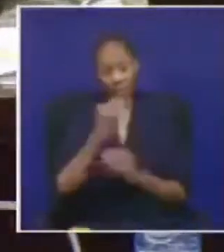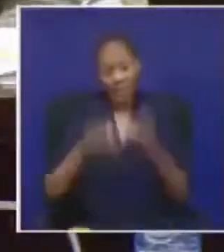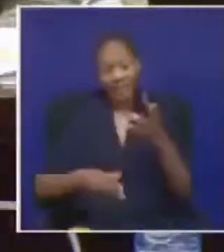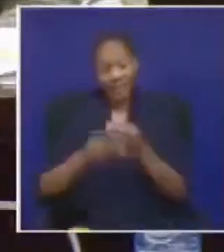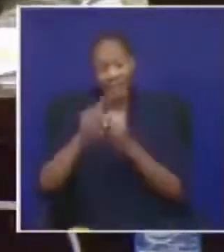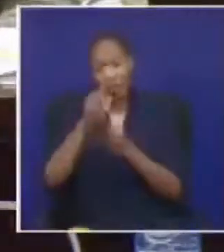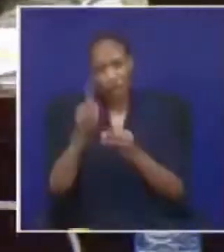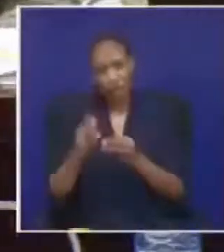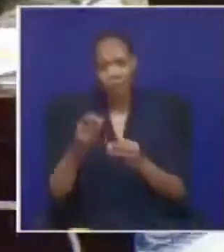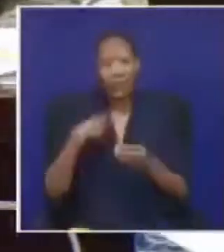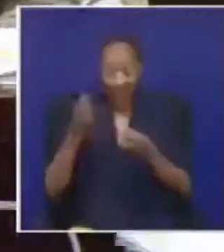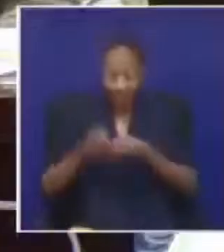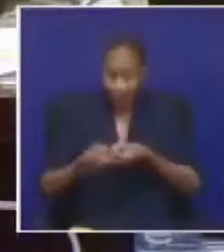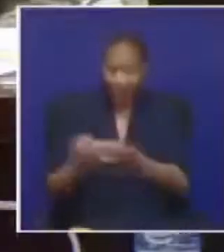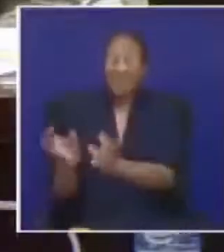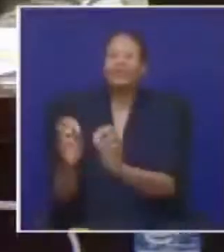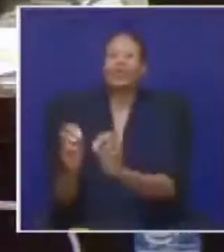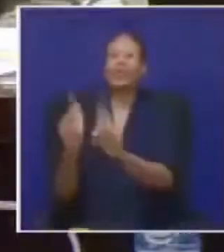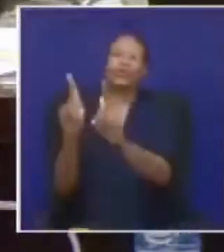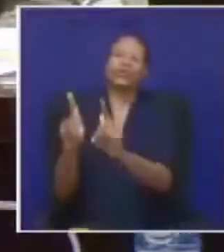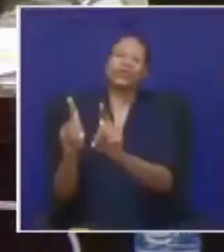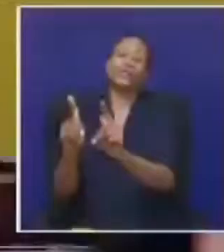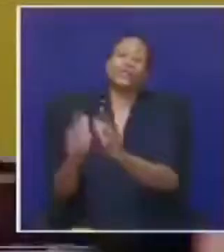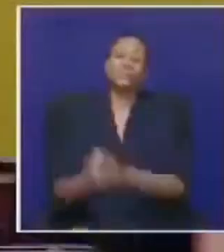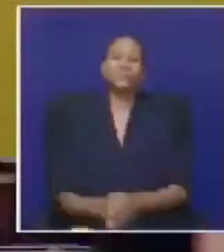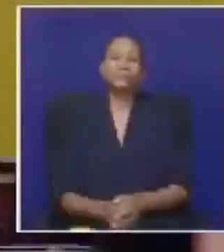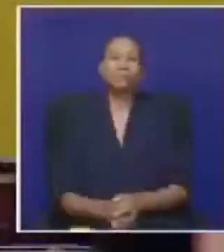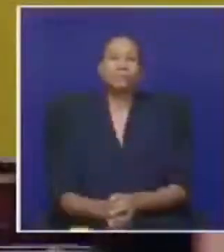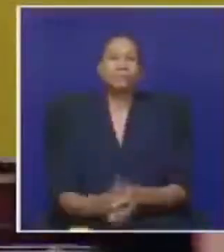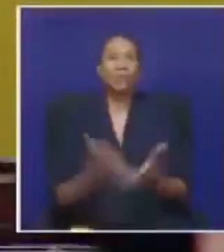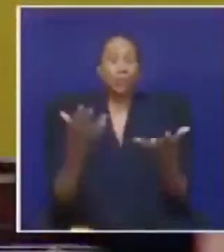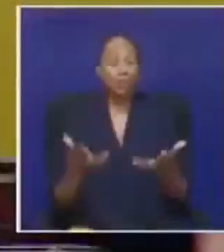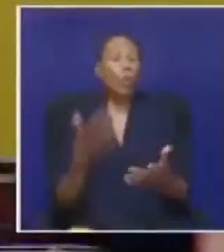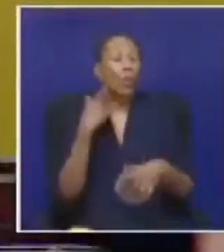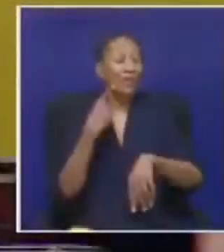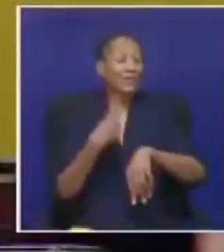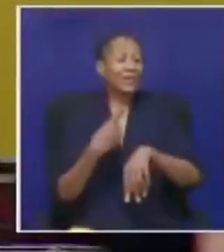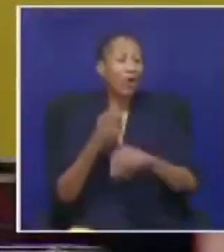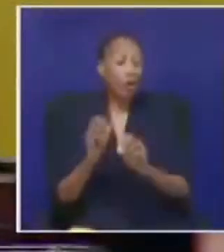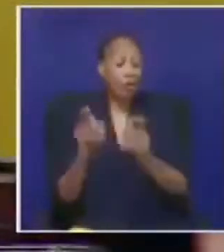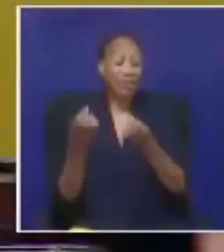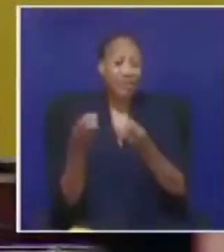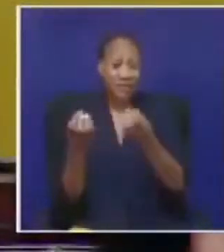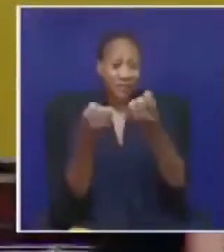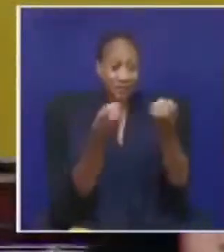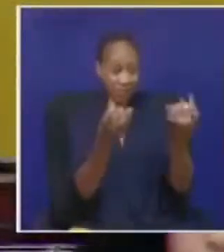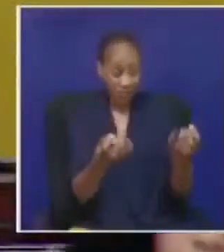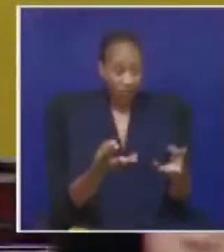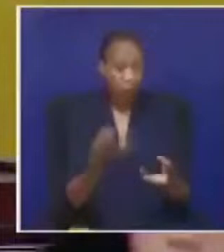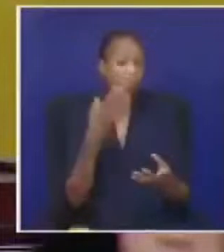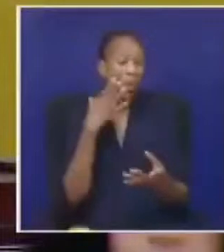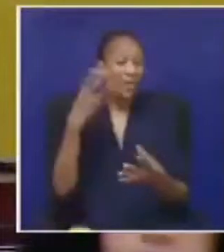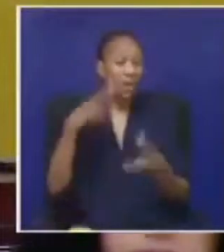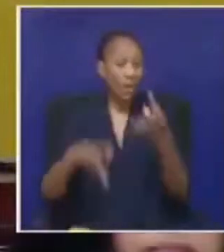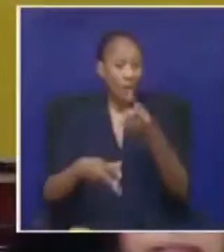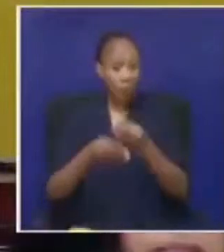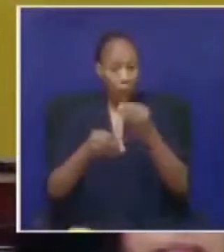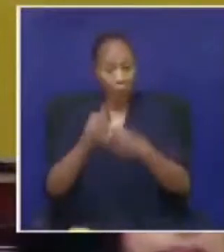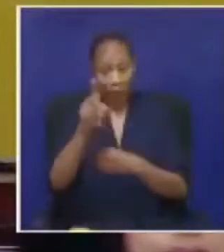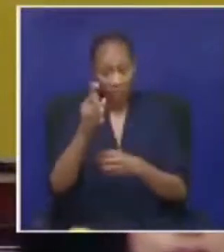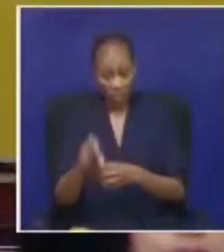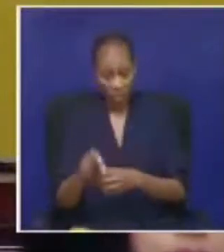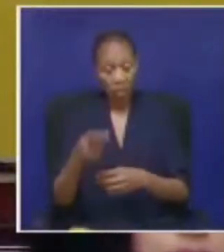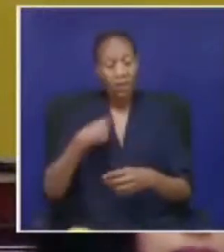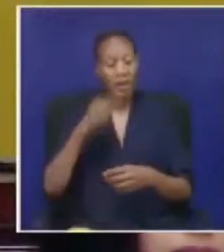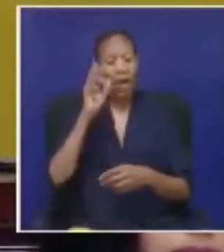be recognized by the presiding officer. In allocating opportunities for supplementary questions, the